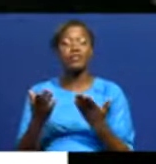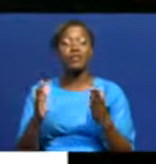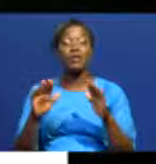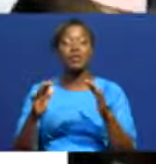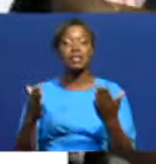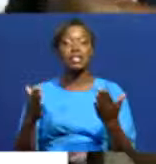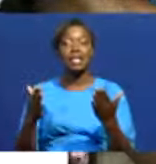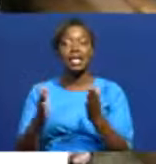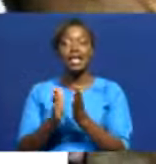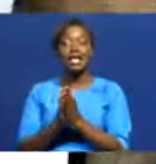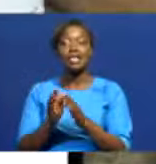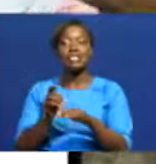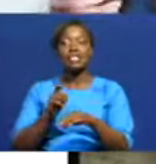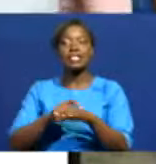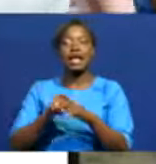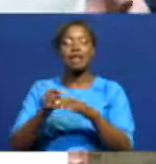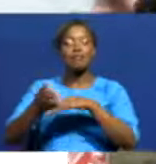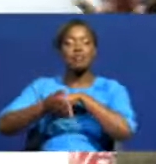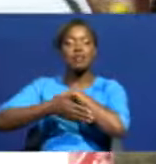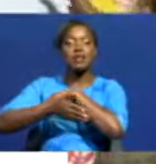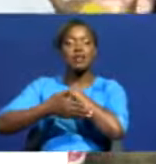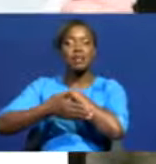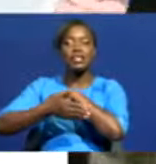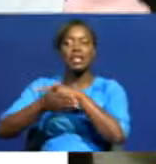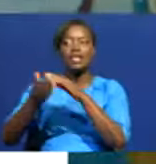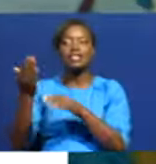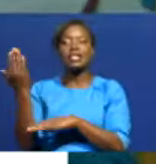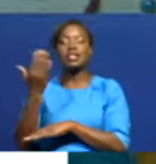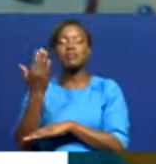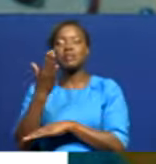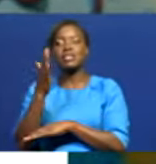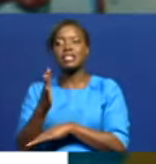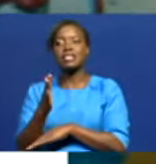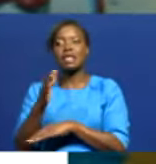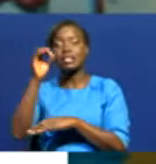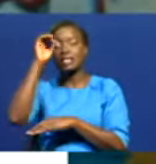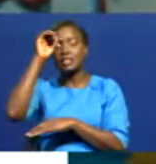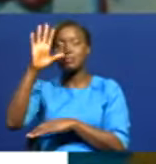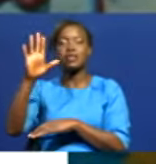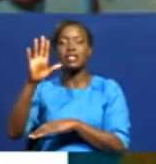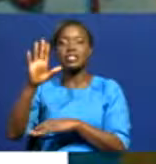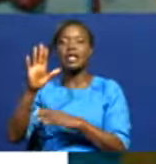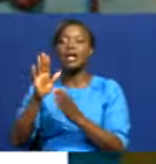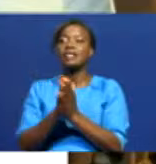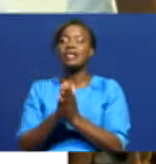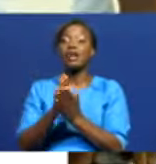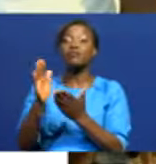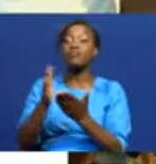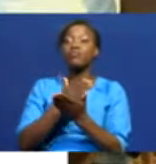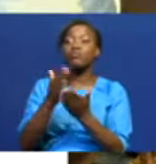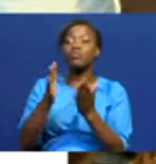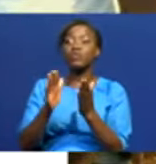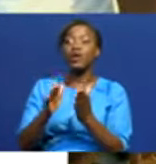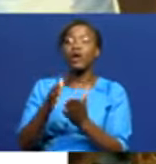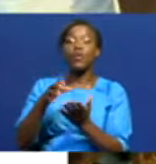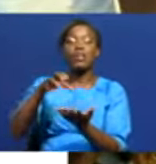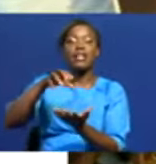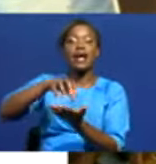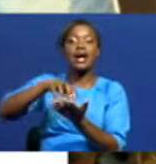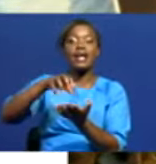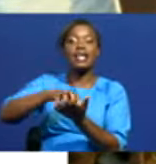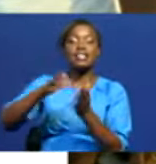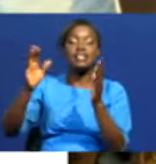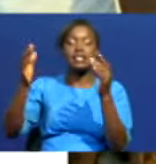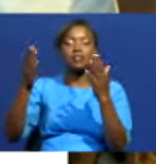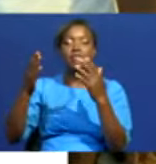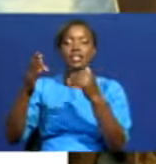As the clock struck midnight, Pwani FM presenters surprised Bango hitmaker Mzengala with a cake as he celebrated